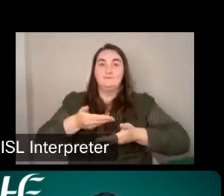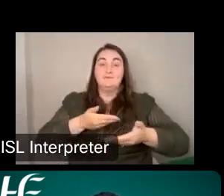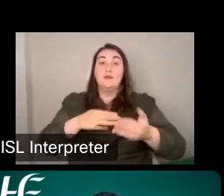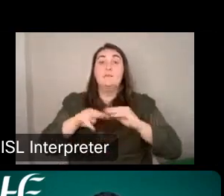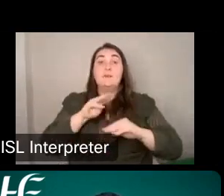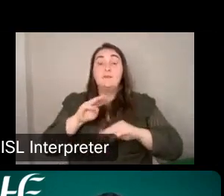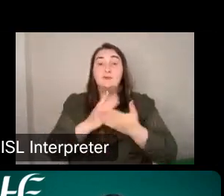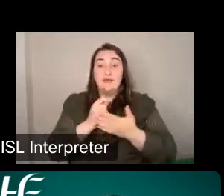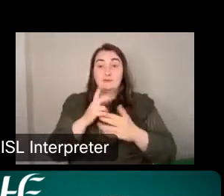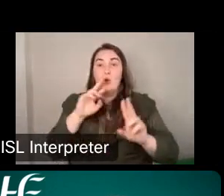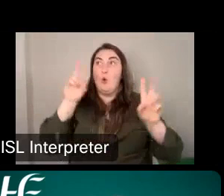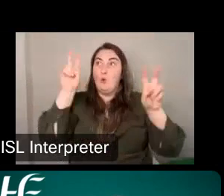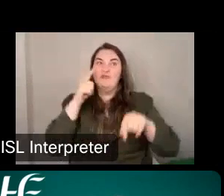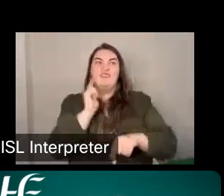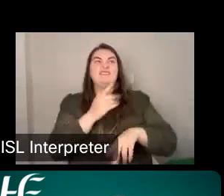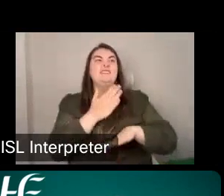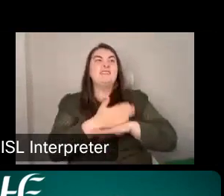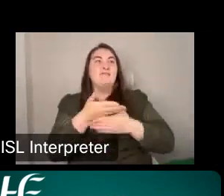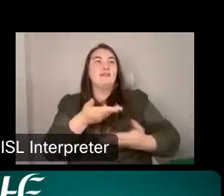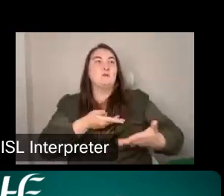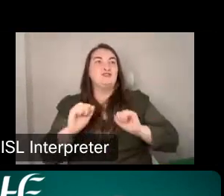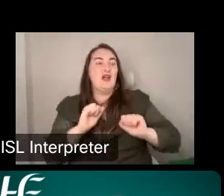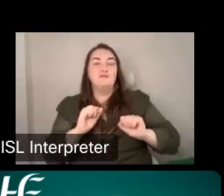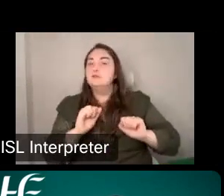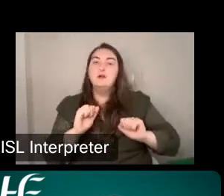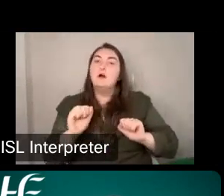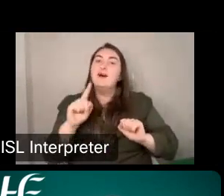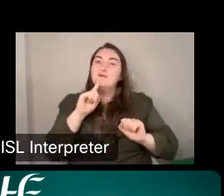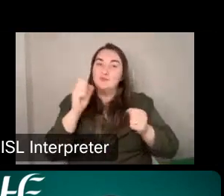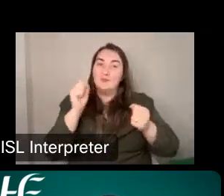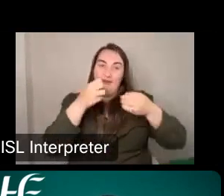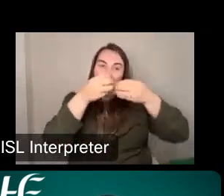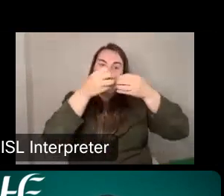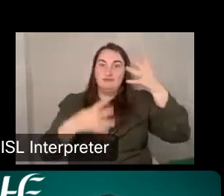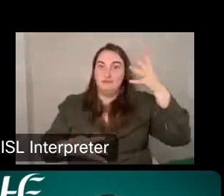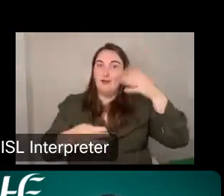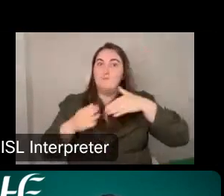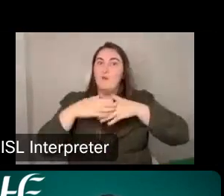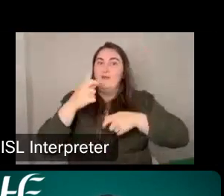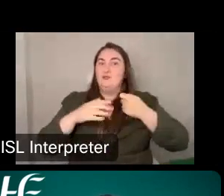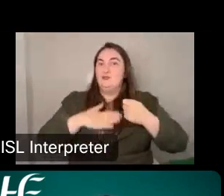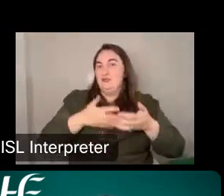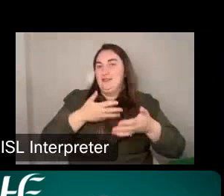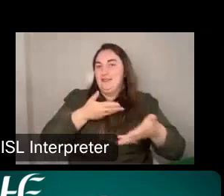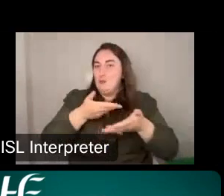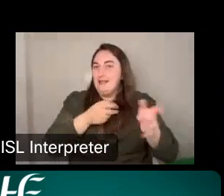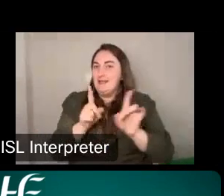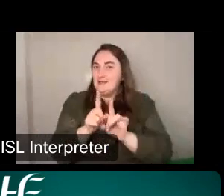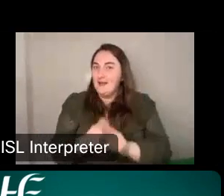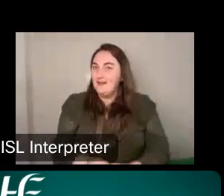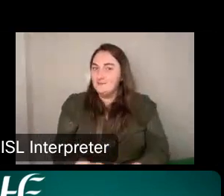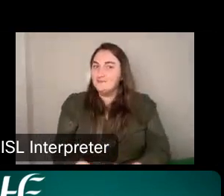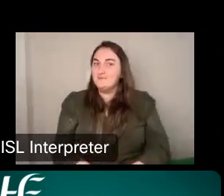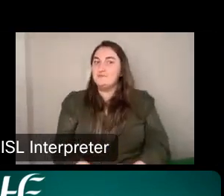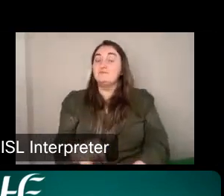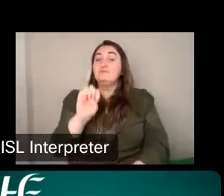staff counselling service, but we actually provide a suite of supports for a suite of different services. EAP